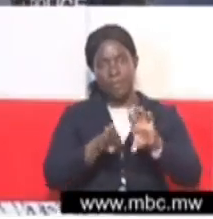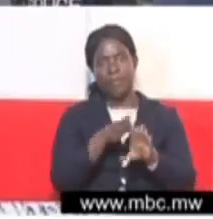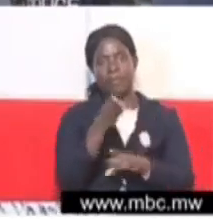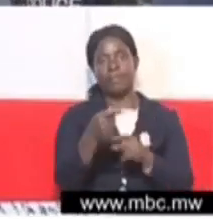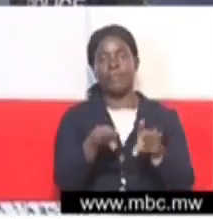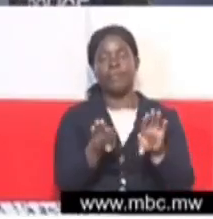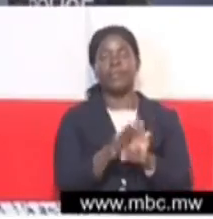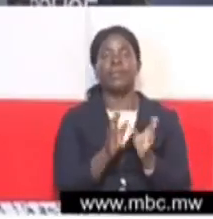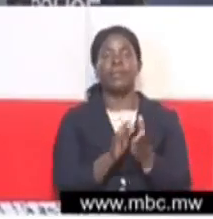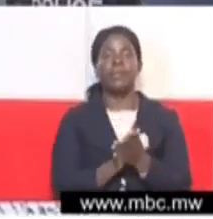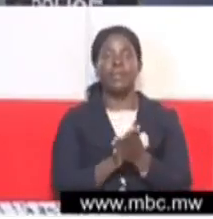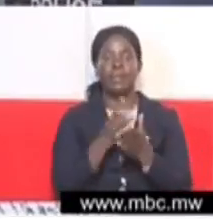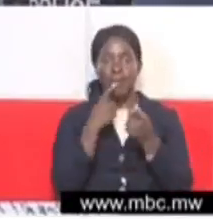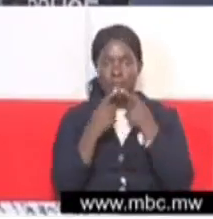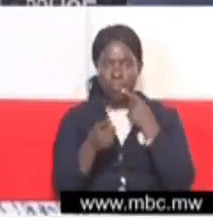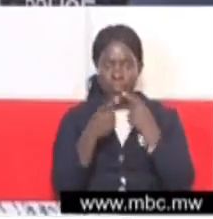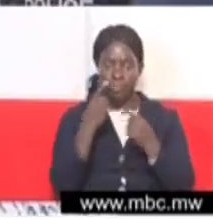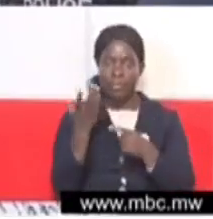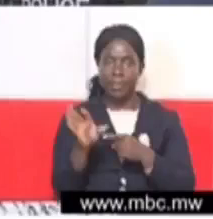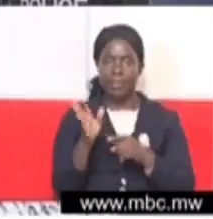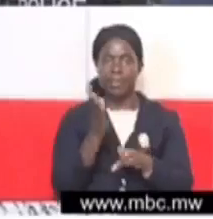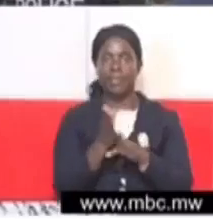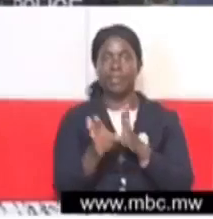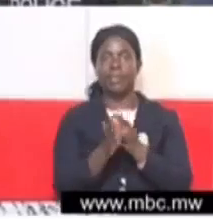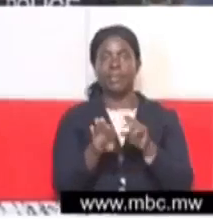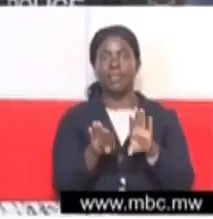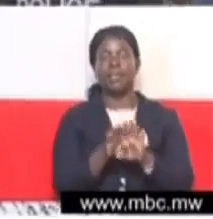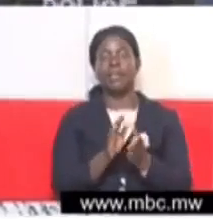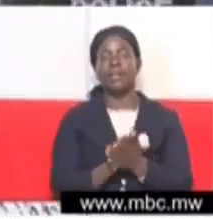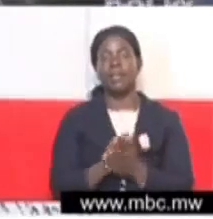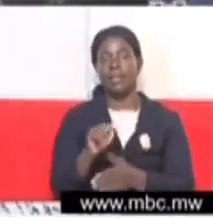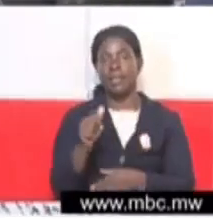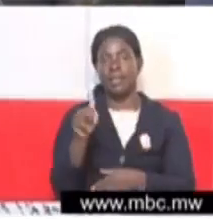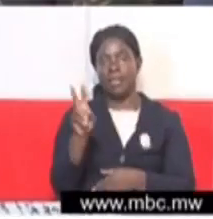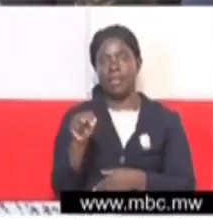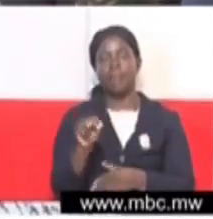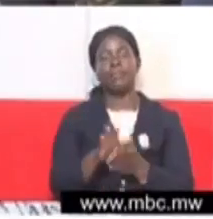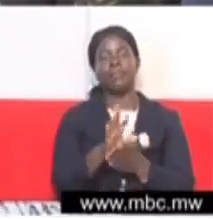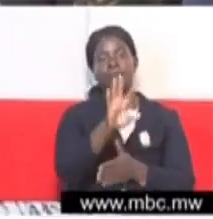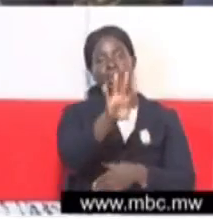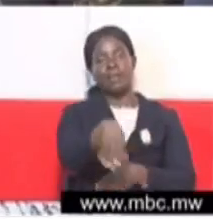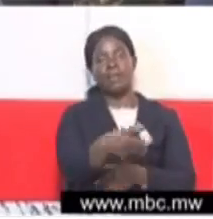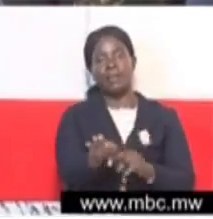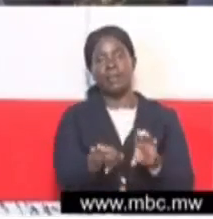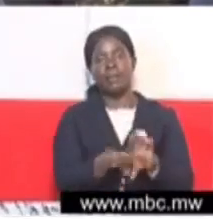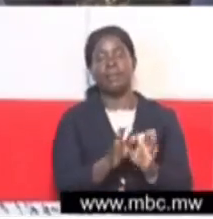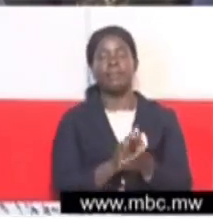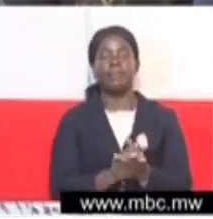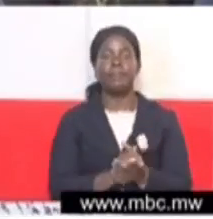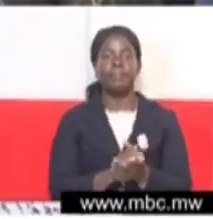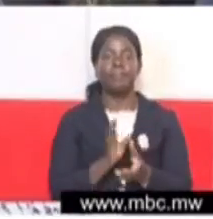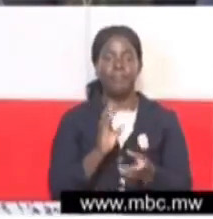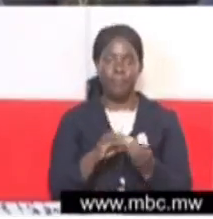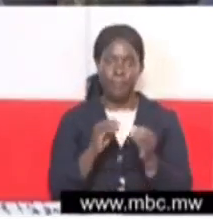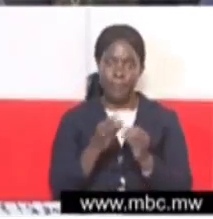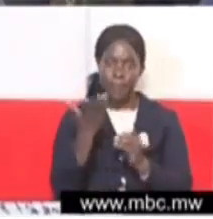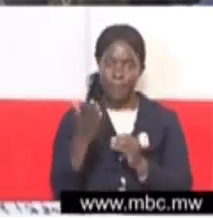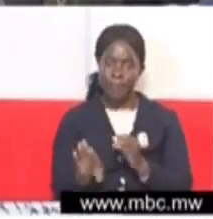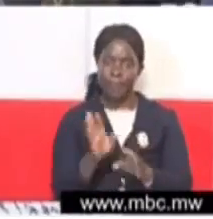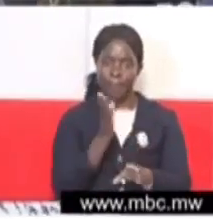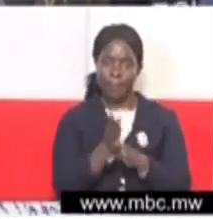be talking primarily about our ATM strategy and how they can facilitate